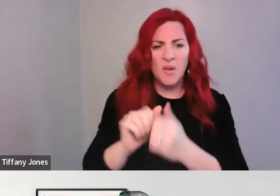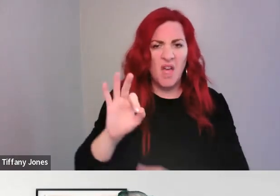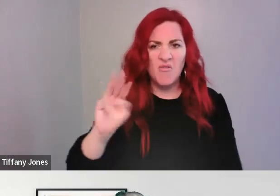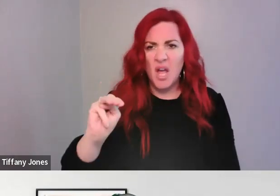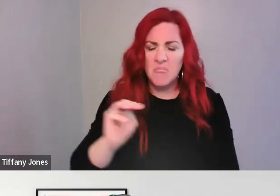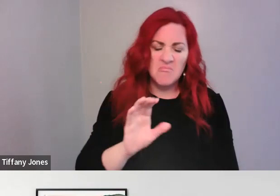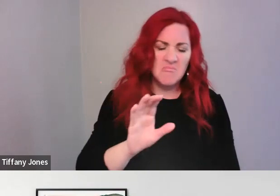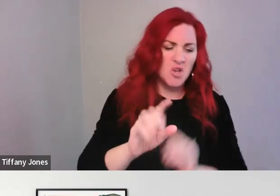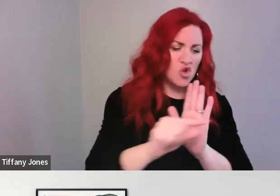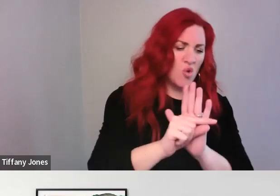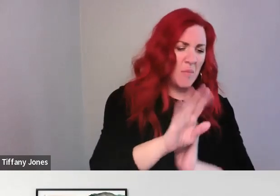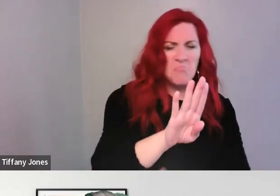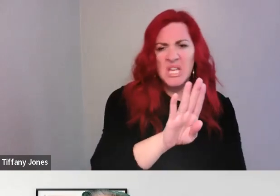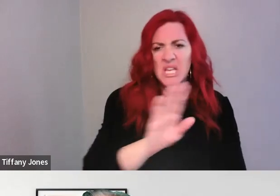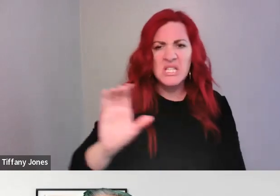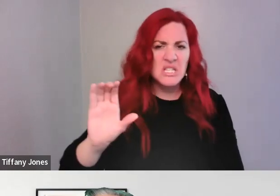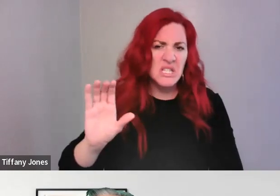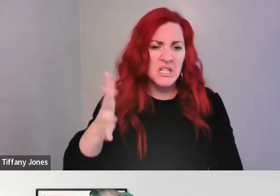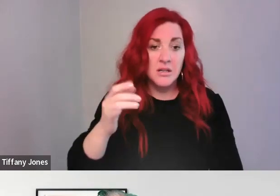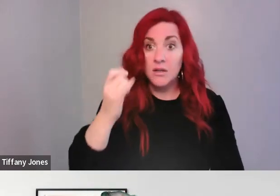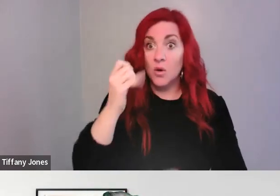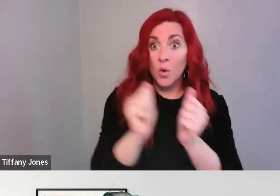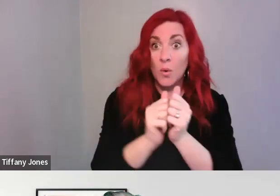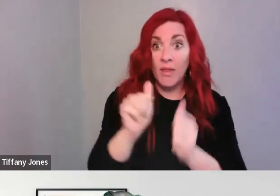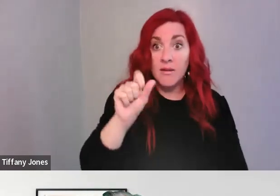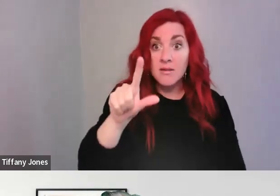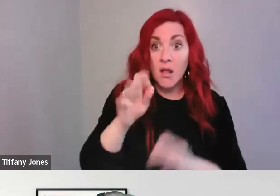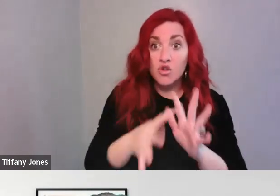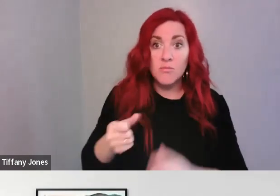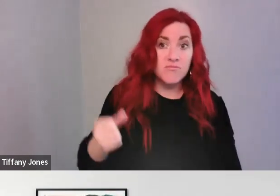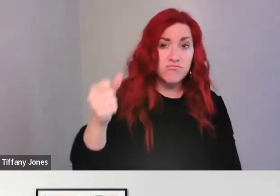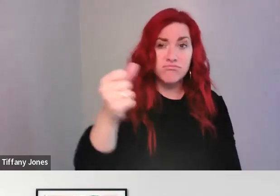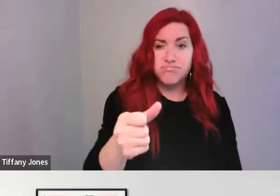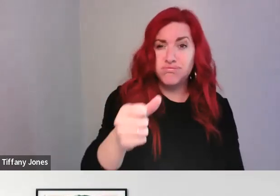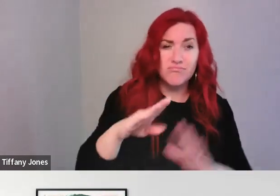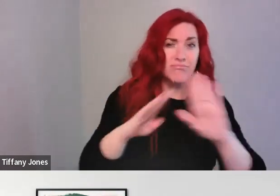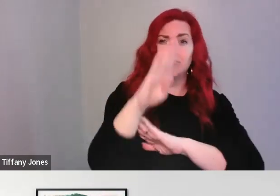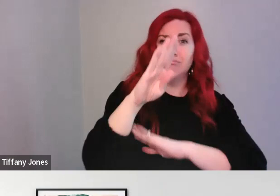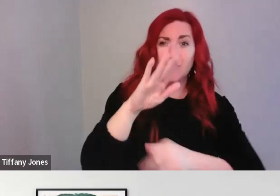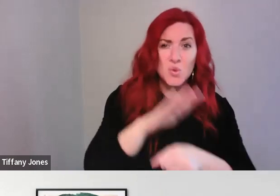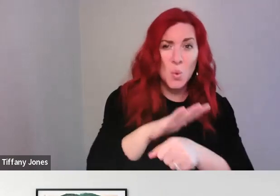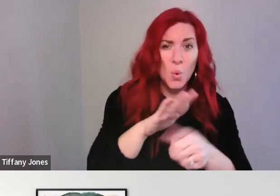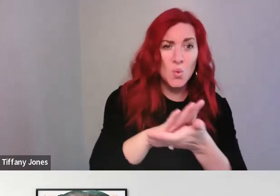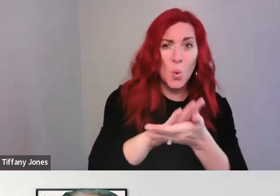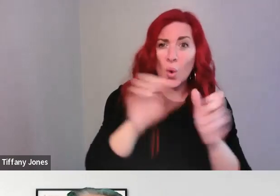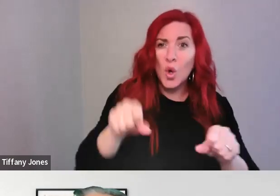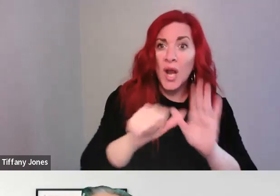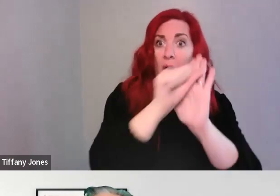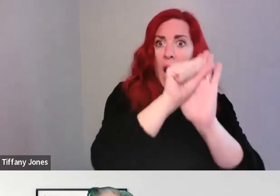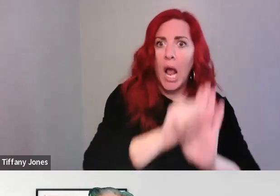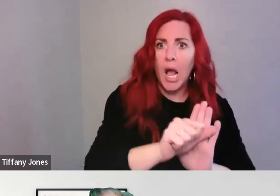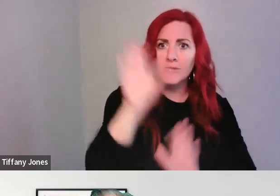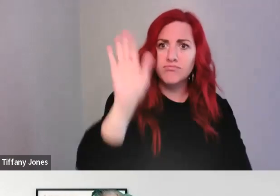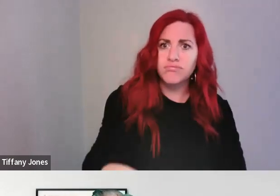C's, but if they had an ASL interpreter, I'm sure they could be excelling at school and getting A's in all subjects. And I really think they would do